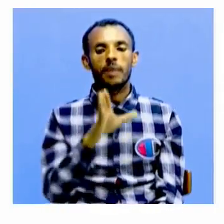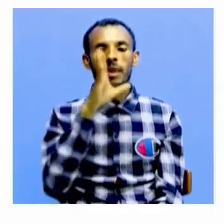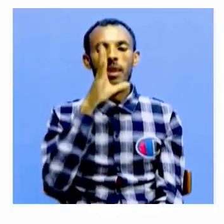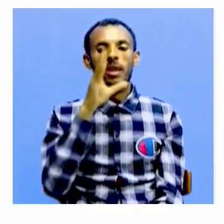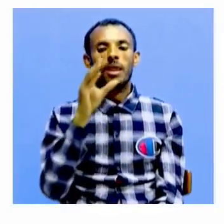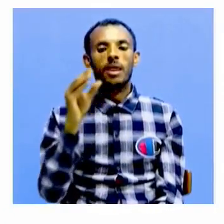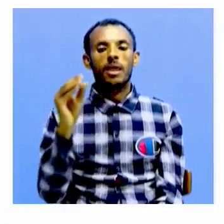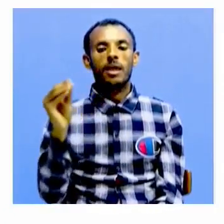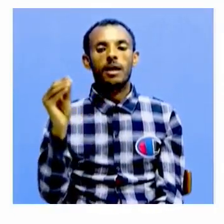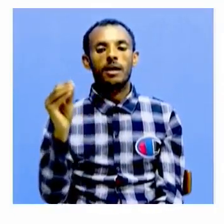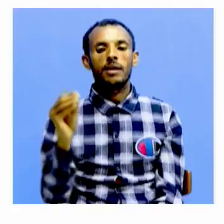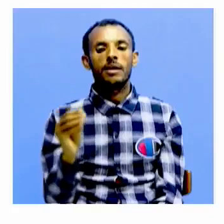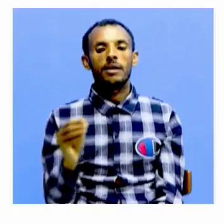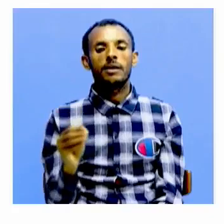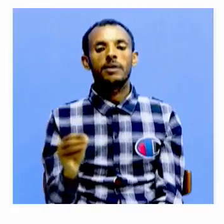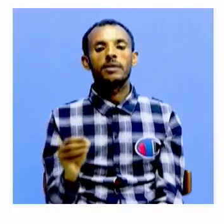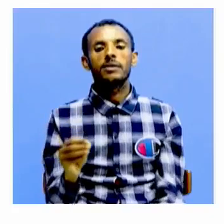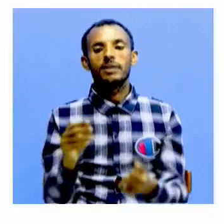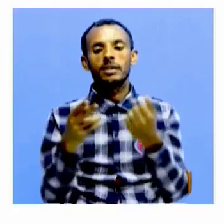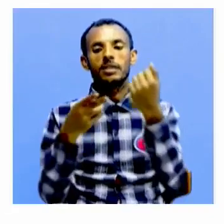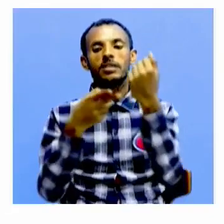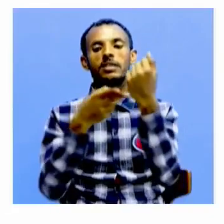and saving